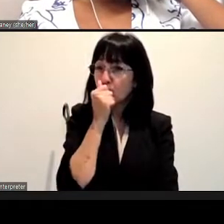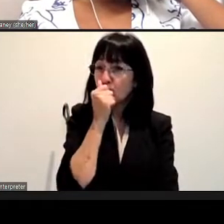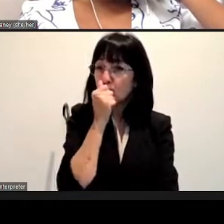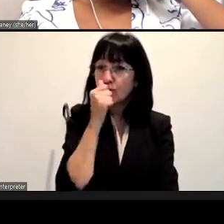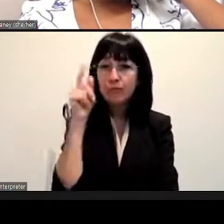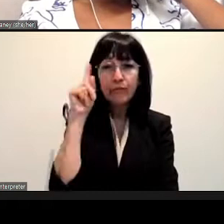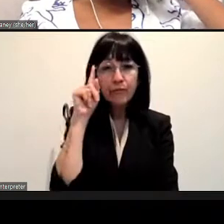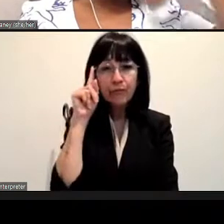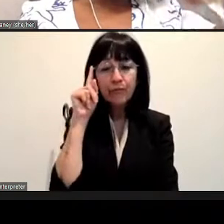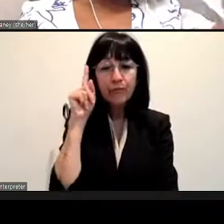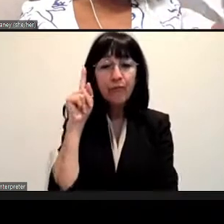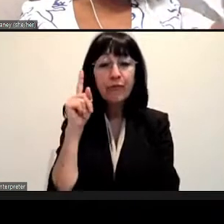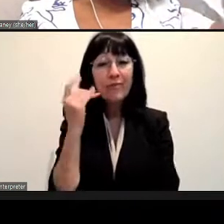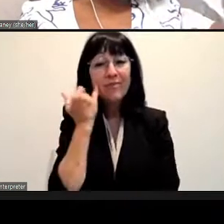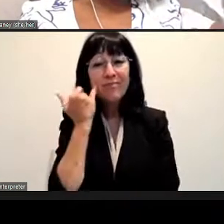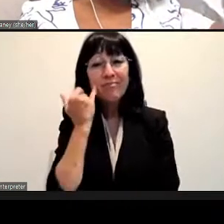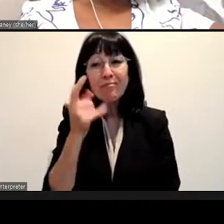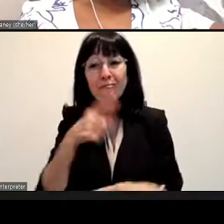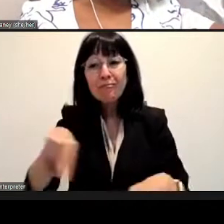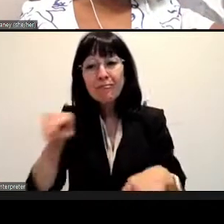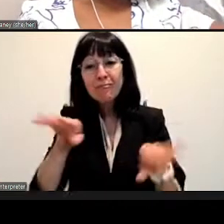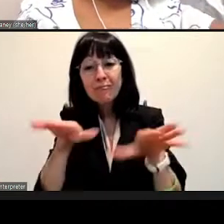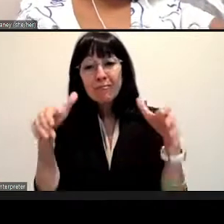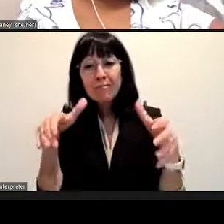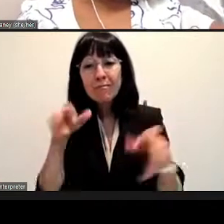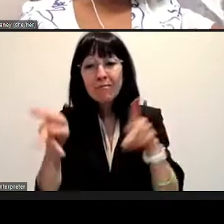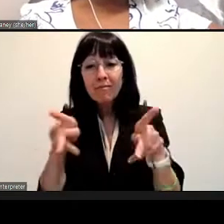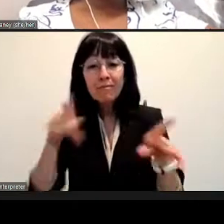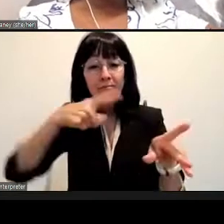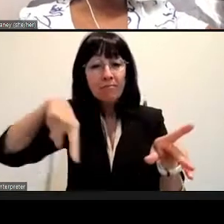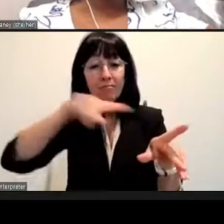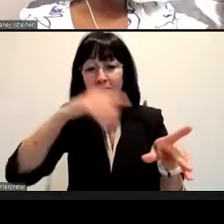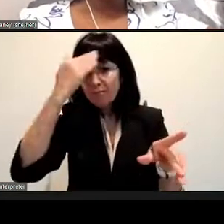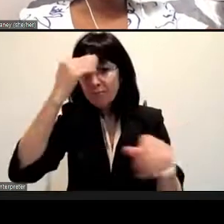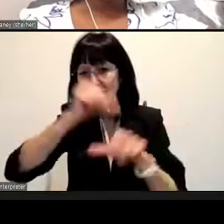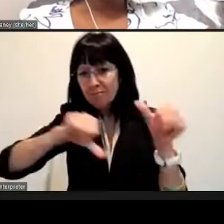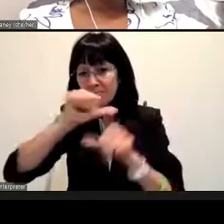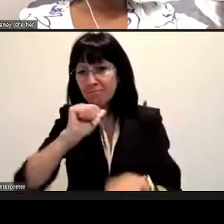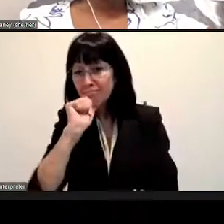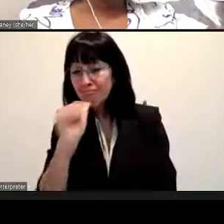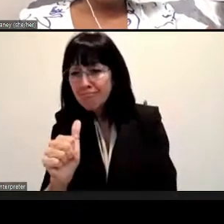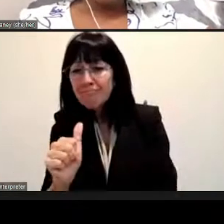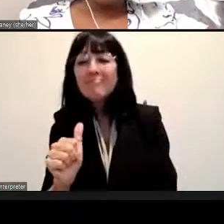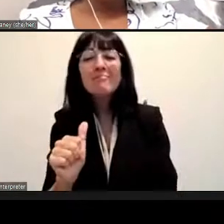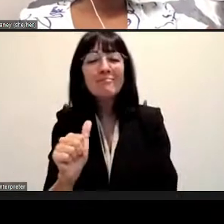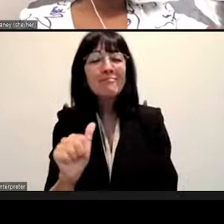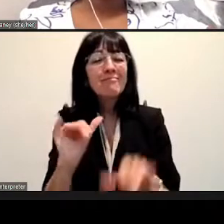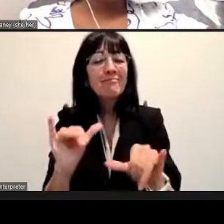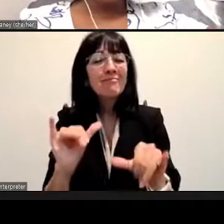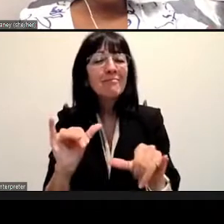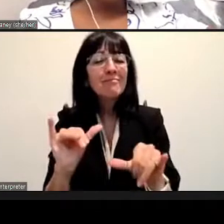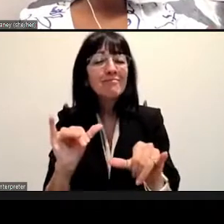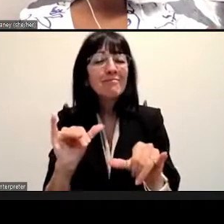if people don't know each other, it's an opportunity to learn about each other and